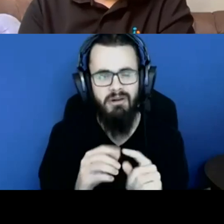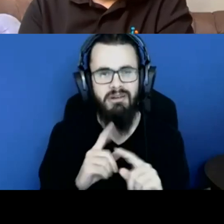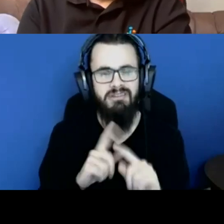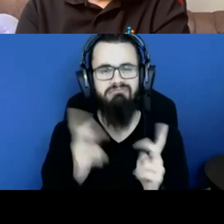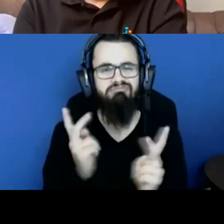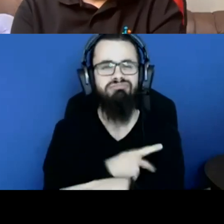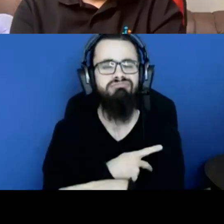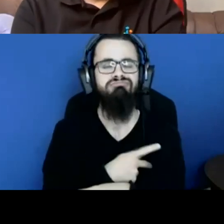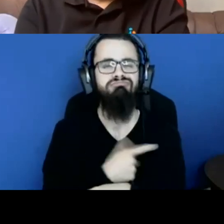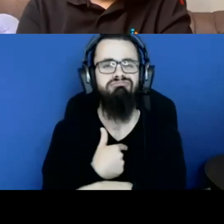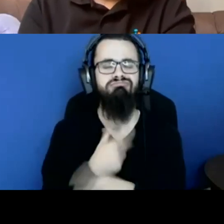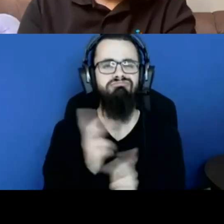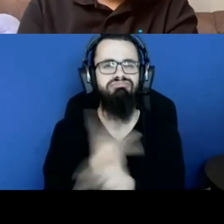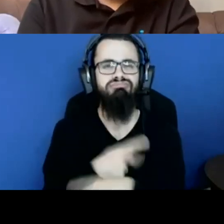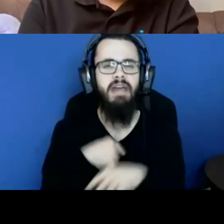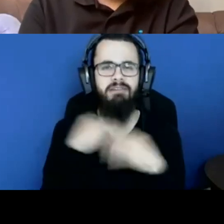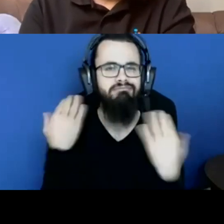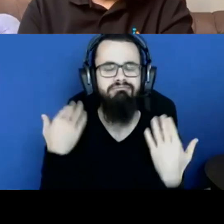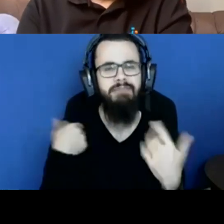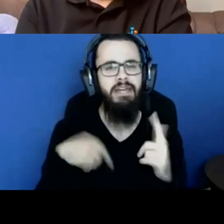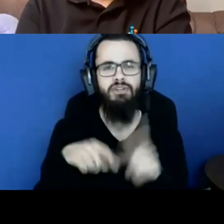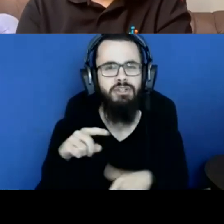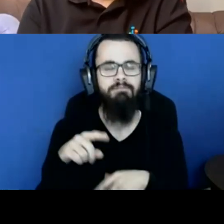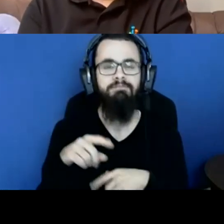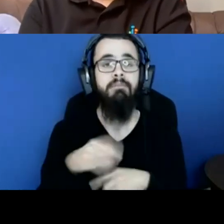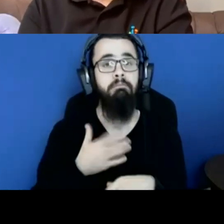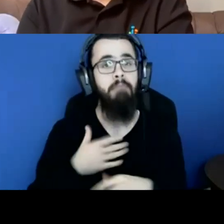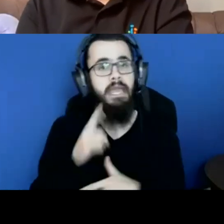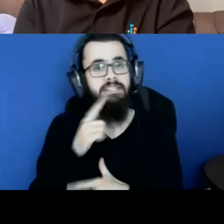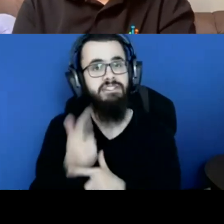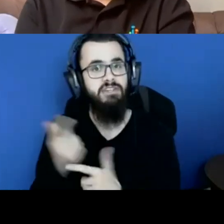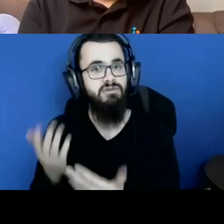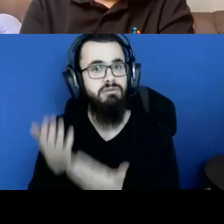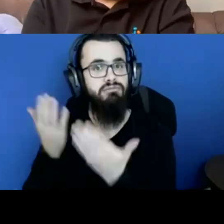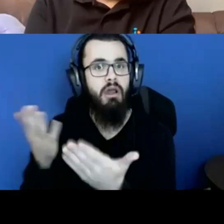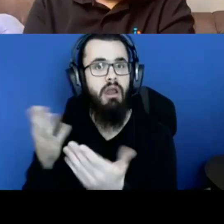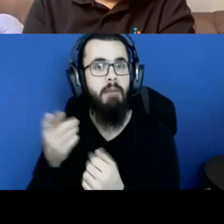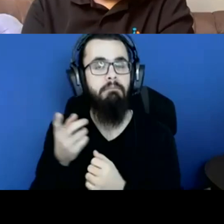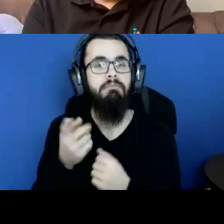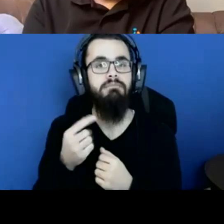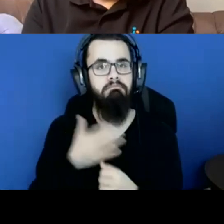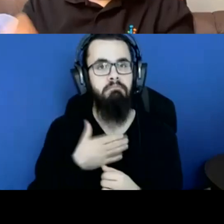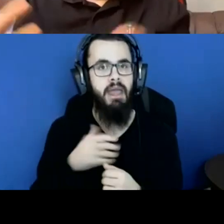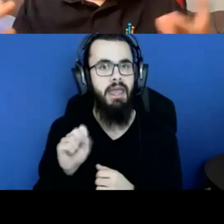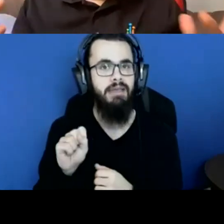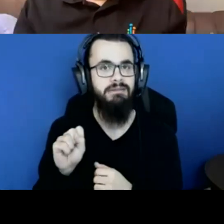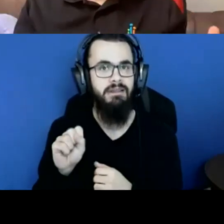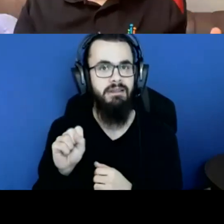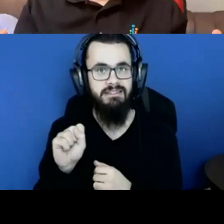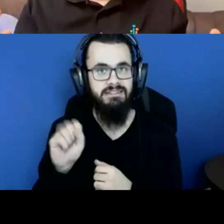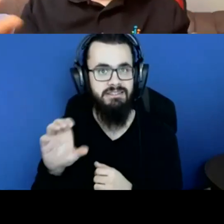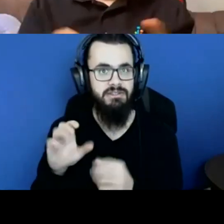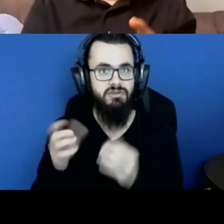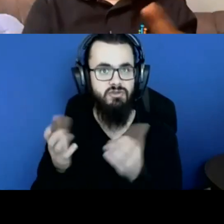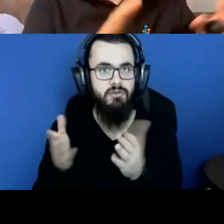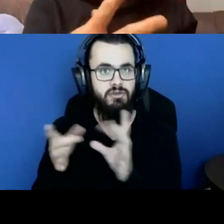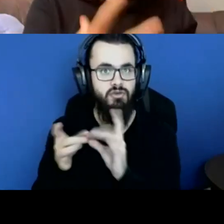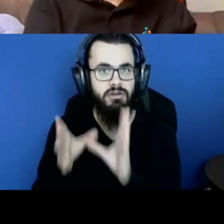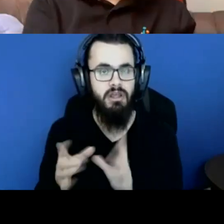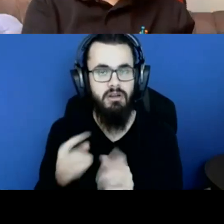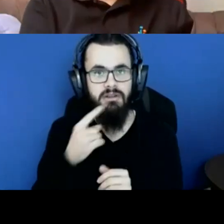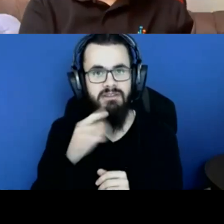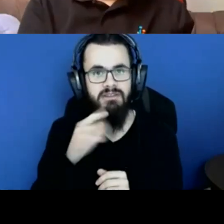my service coordinator and said, well, what if we use technology, meaning cameras or